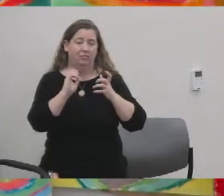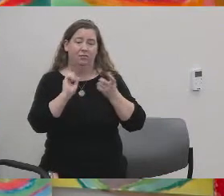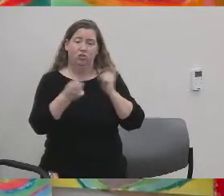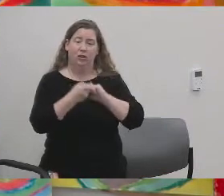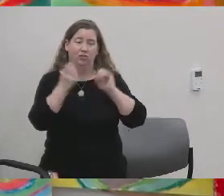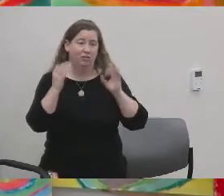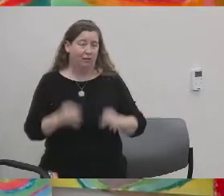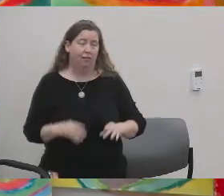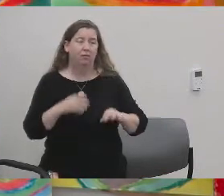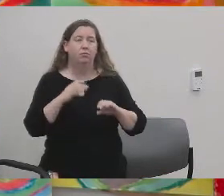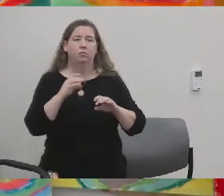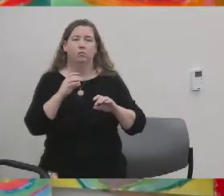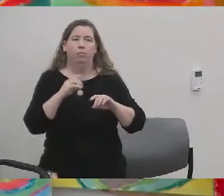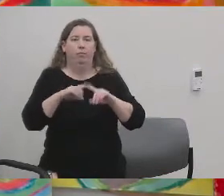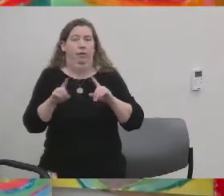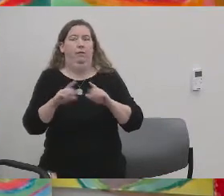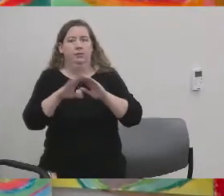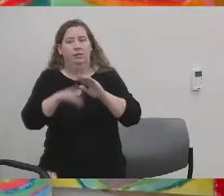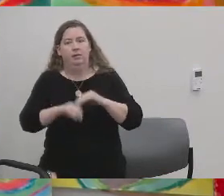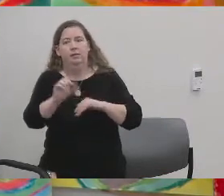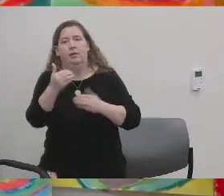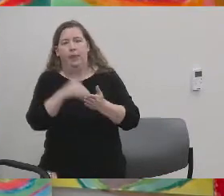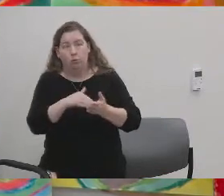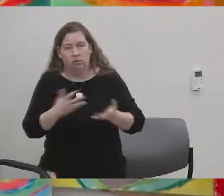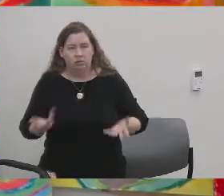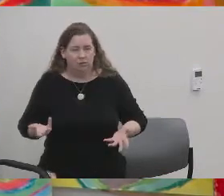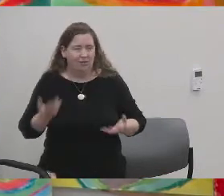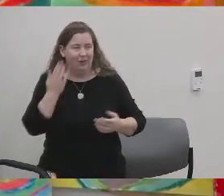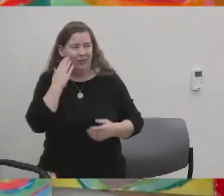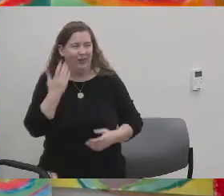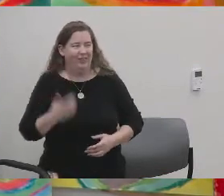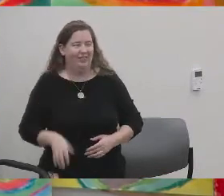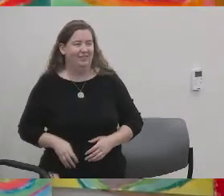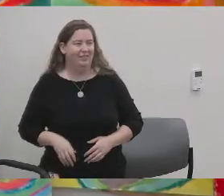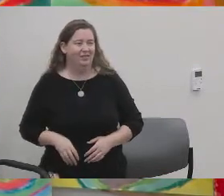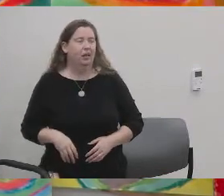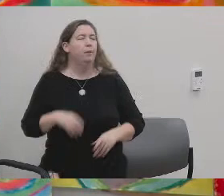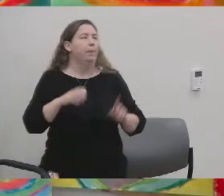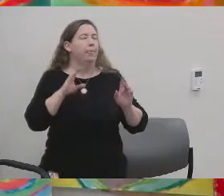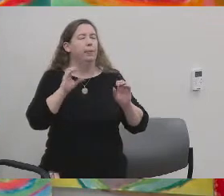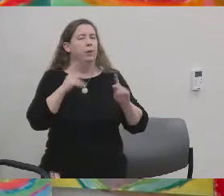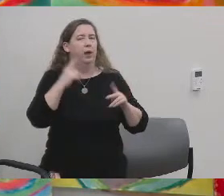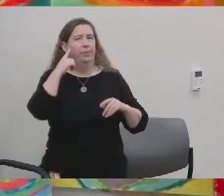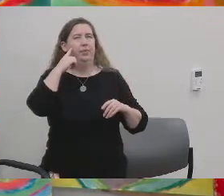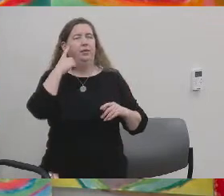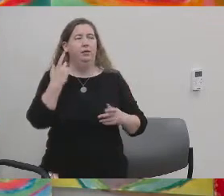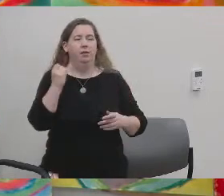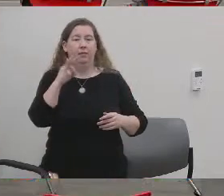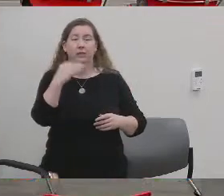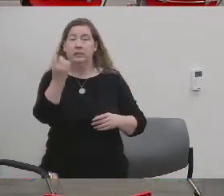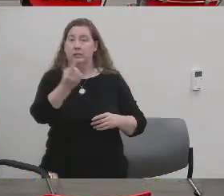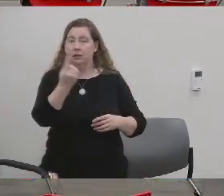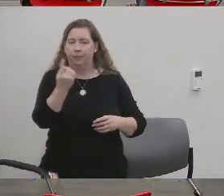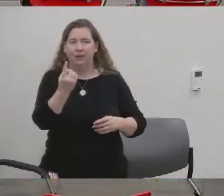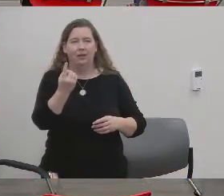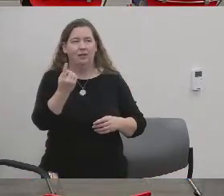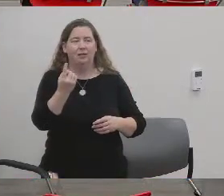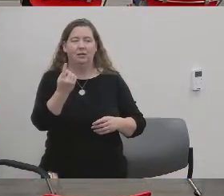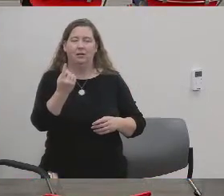7,000 or 10,000 because people did it multiple times last time. Okay, I guess what I'm thinking is, if somebody just didn't get